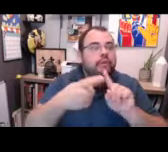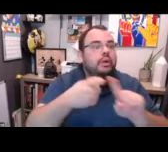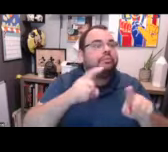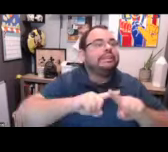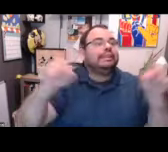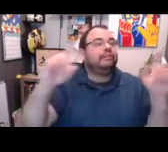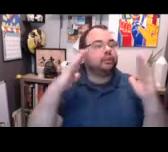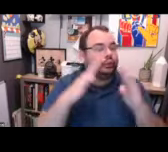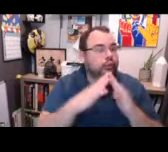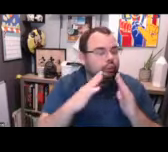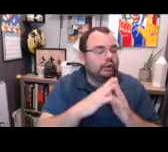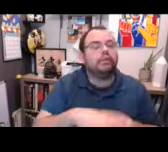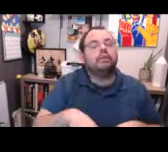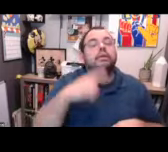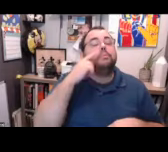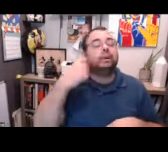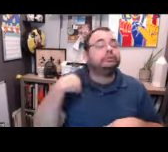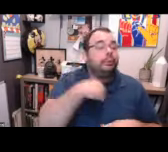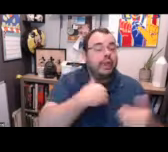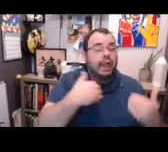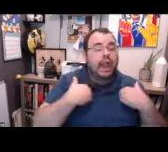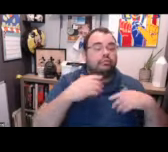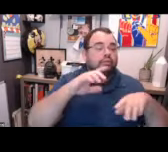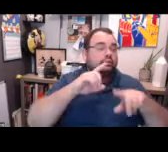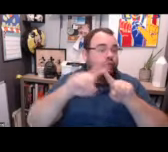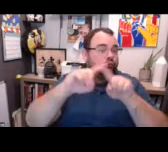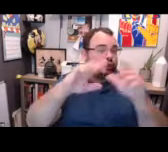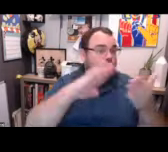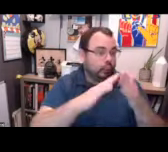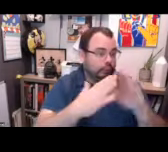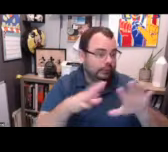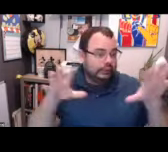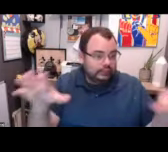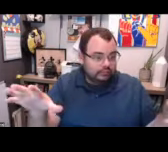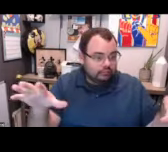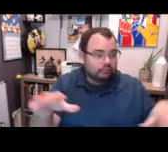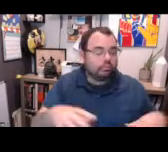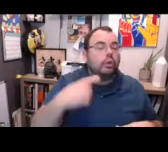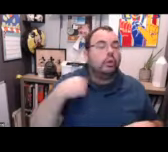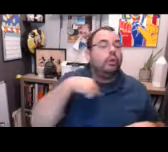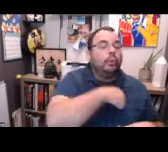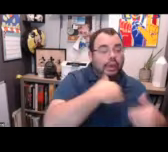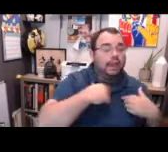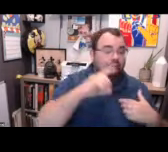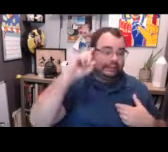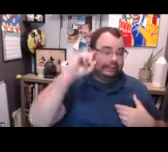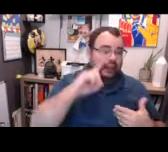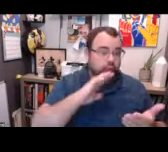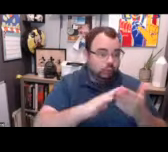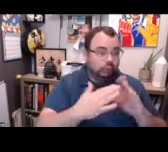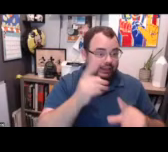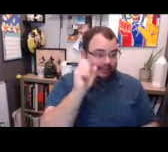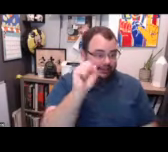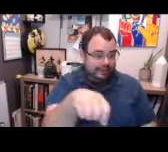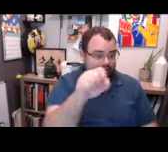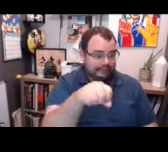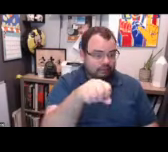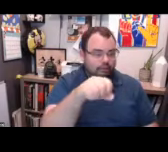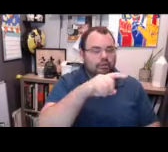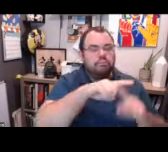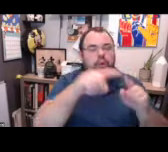medical field, different perspectives from the community, because we all have different communities. We have a